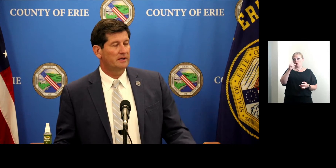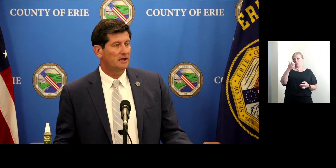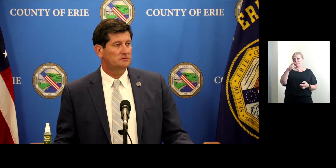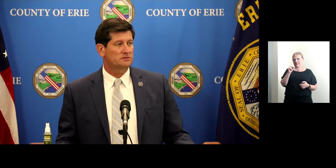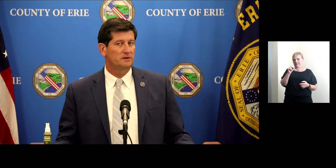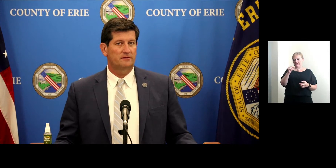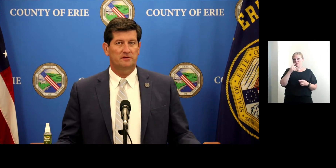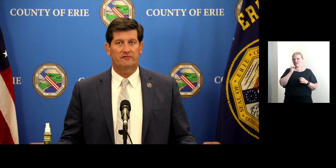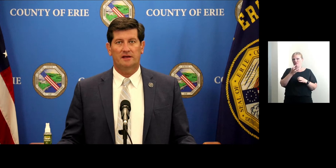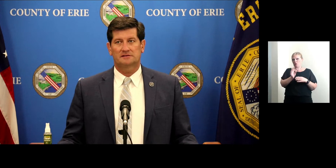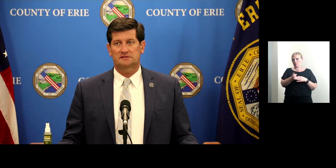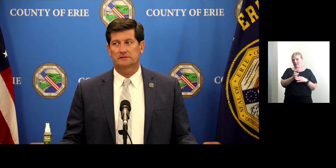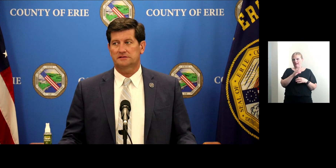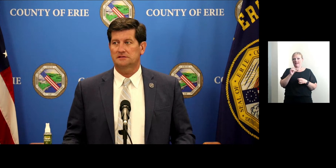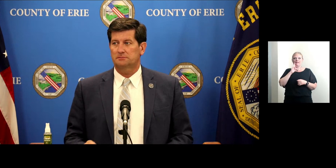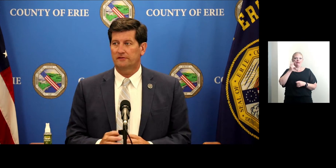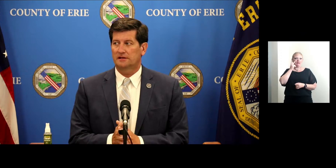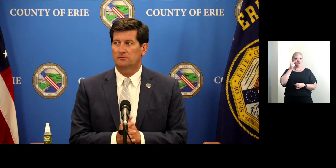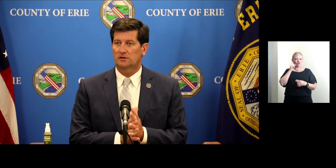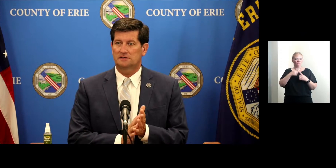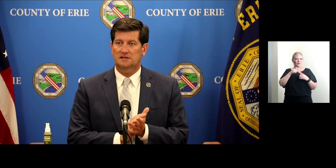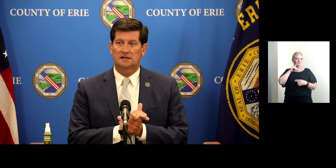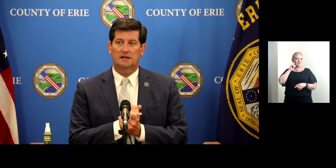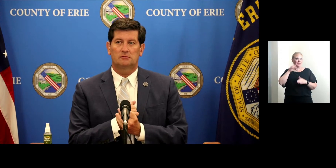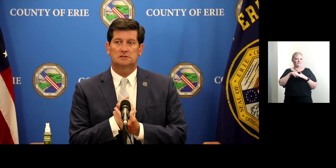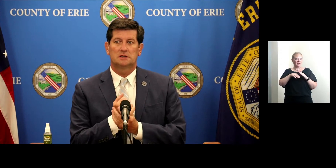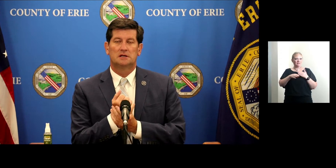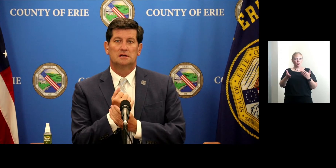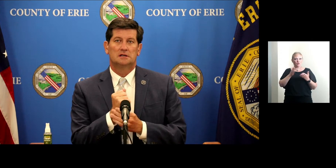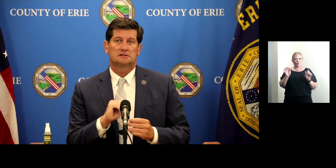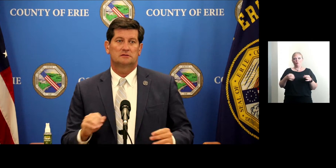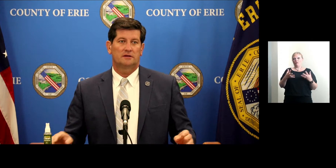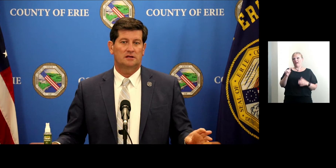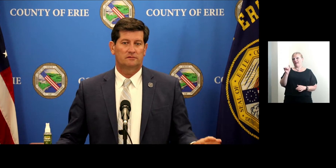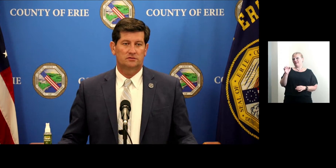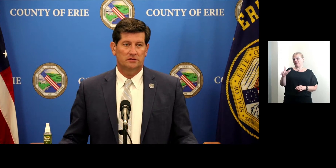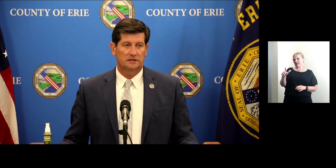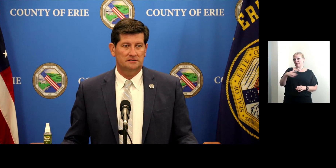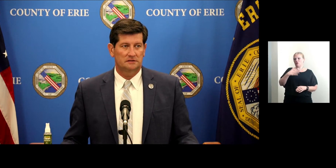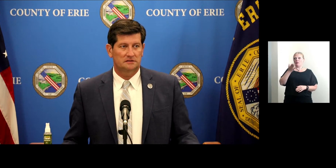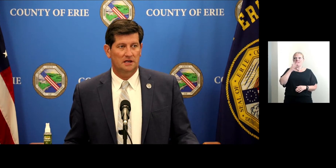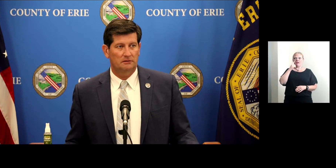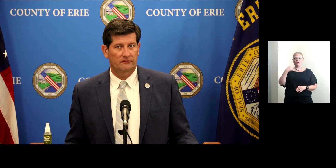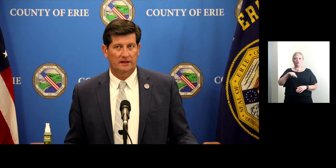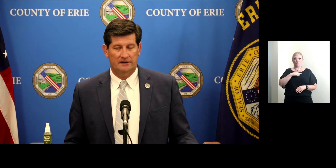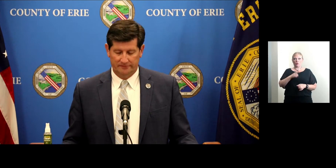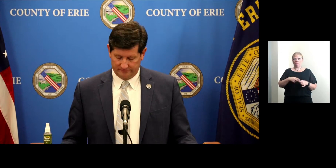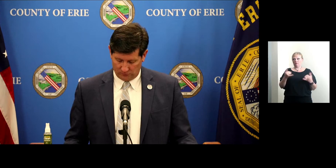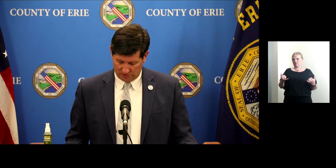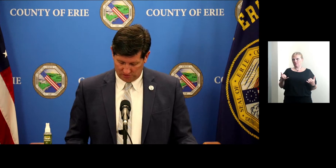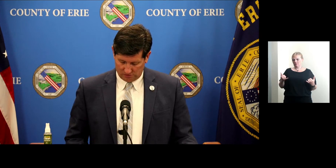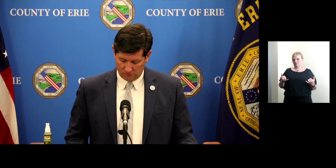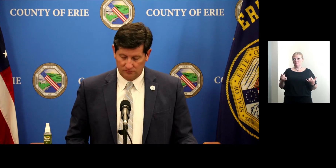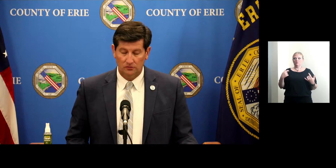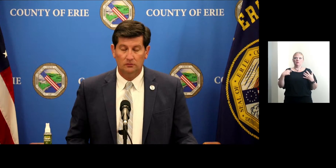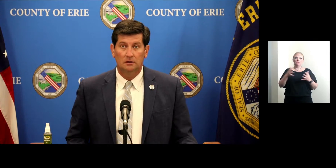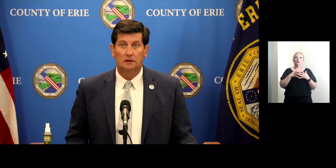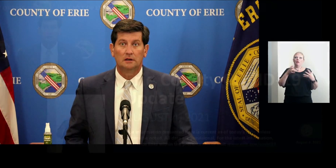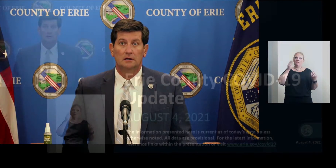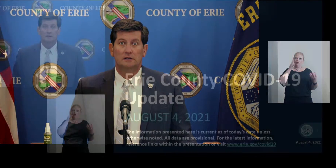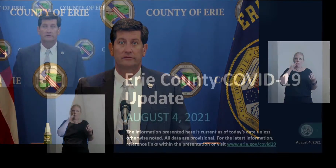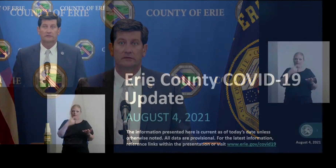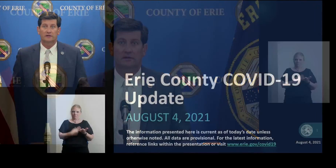joined by Kendra Schmidt from Deaf Access Services to provide the American Sign Language. So thank you for joining us here today. We have a lot of information to go